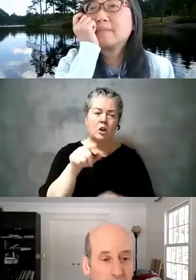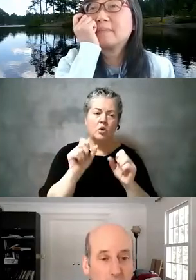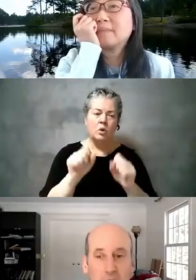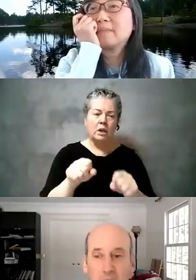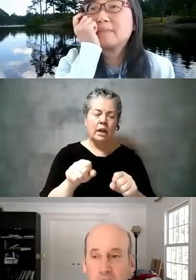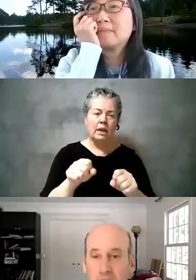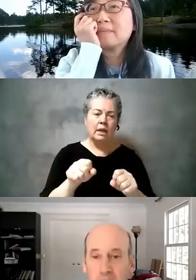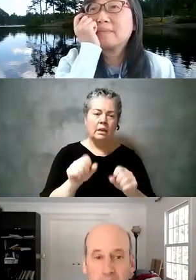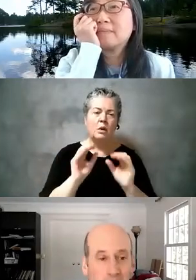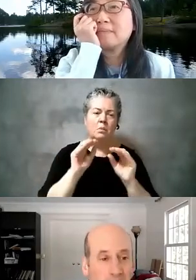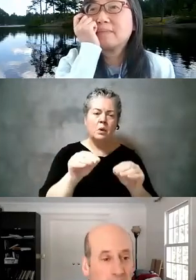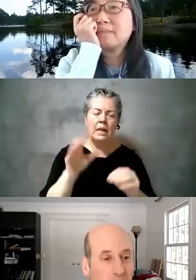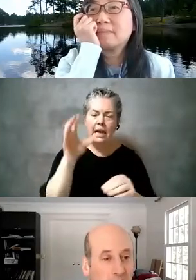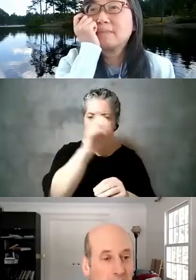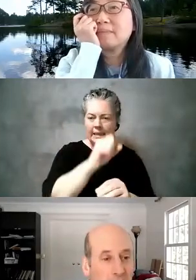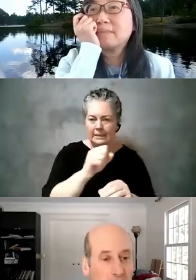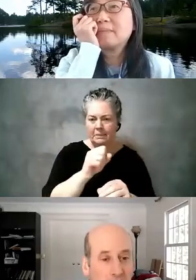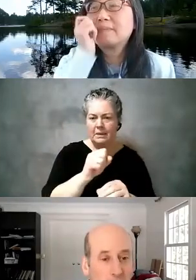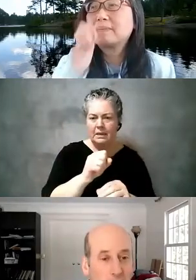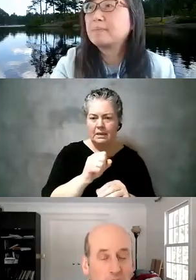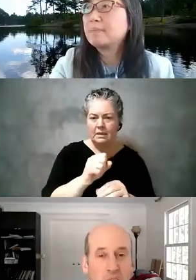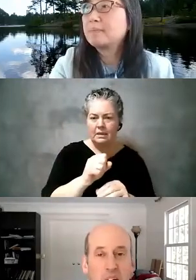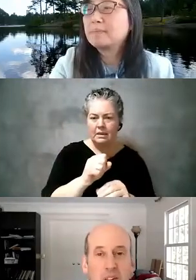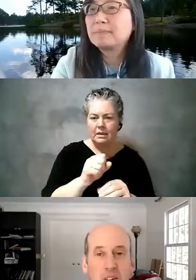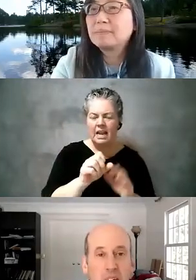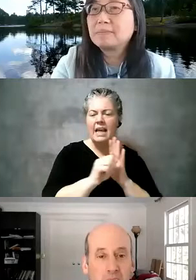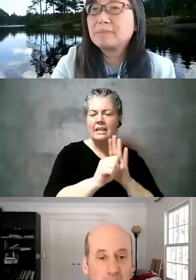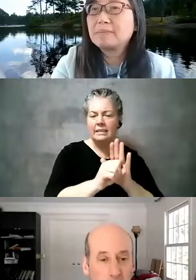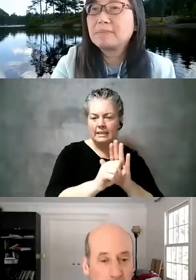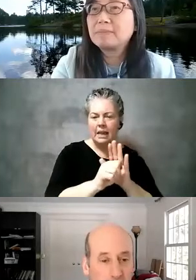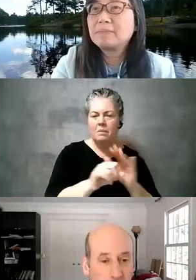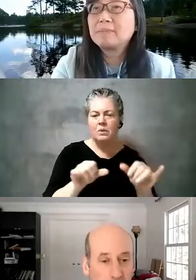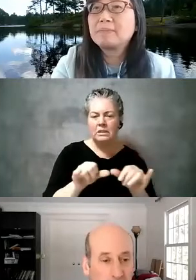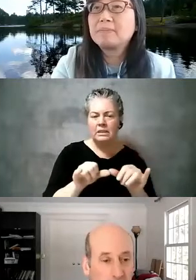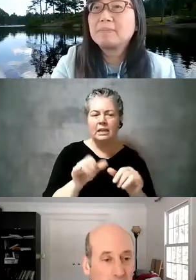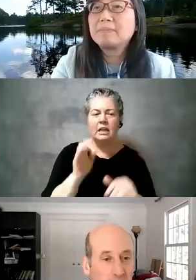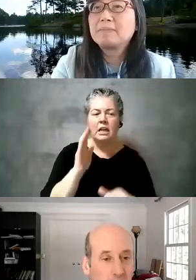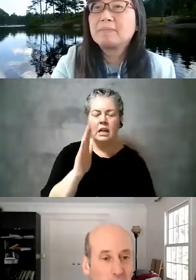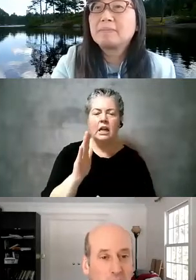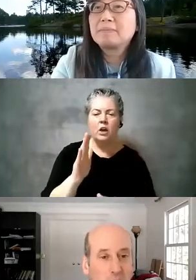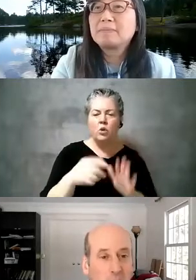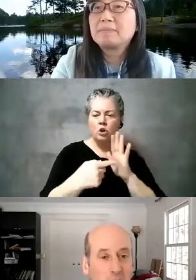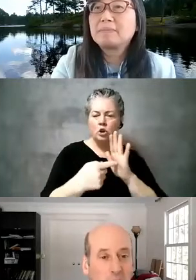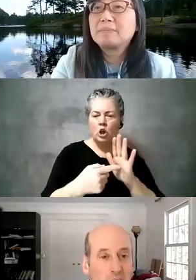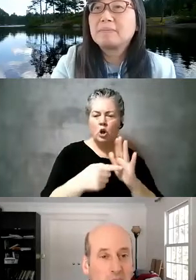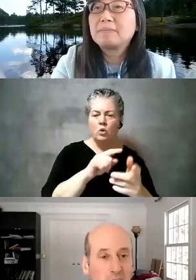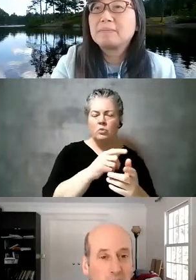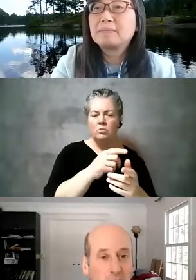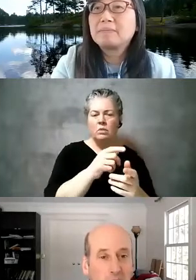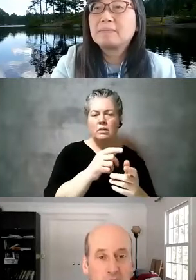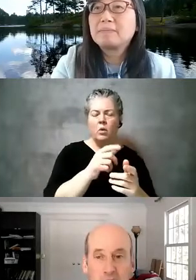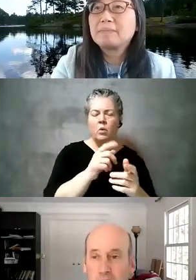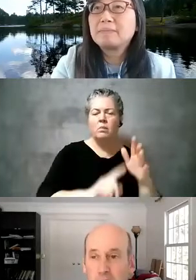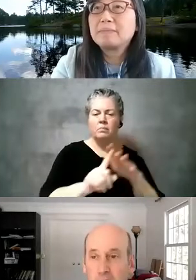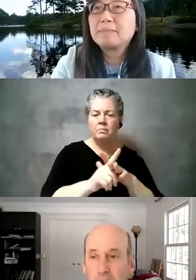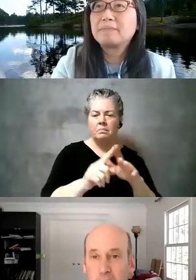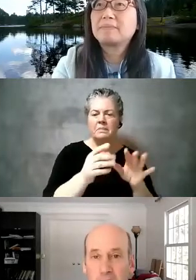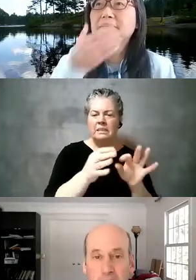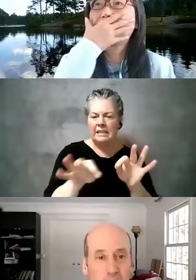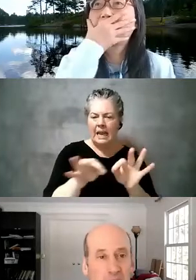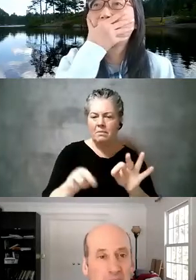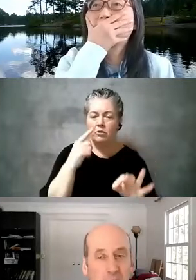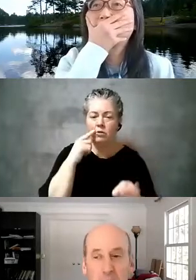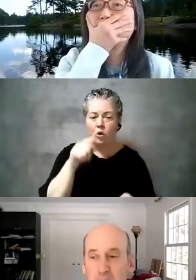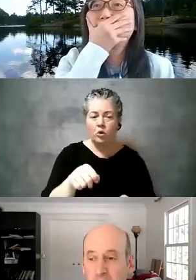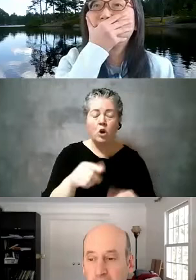an estimate and a standard error and a sample size, and it will generate certain statements for you. And so go ahead